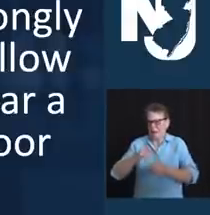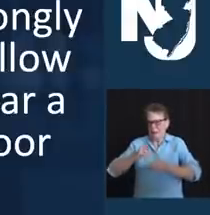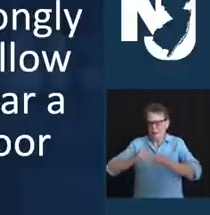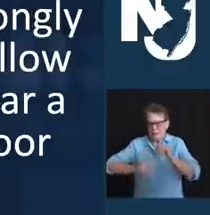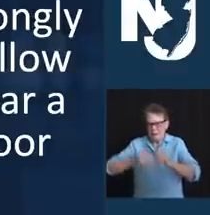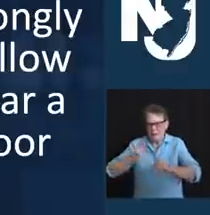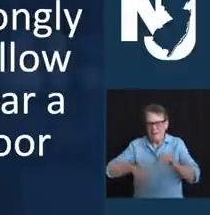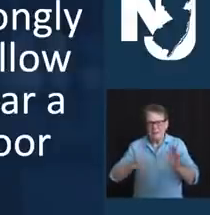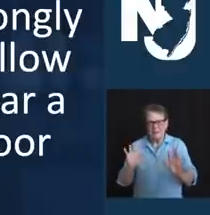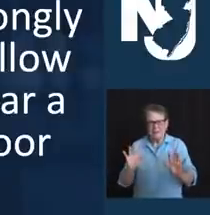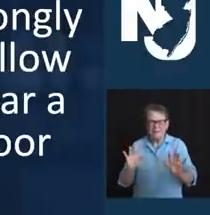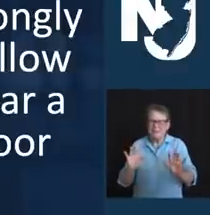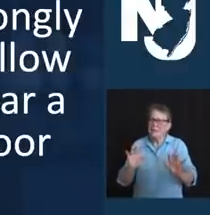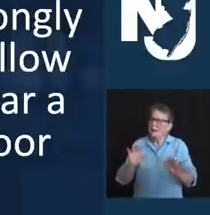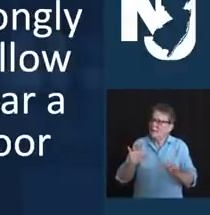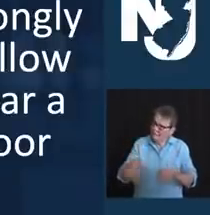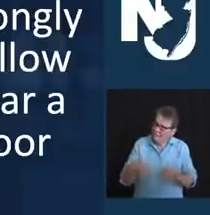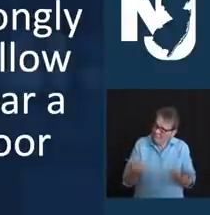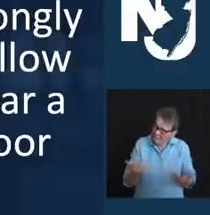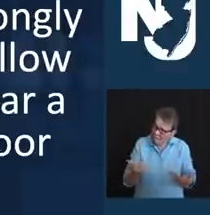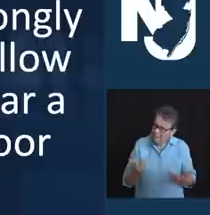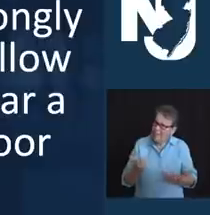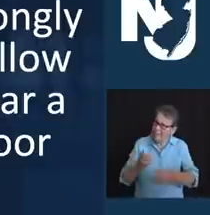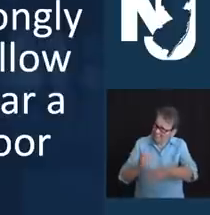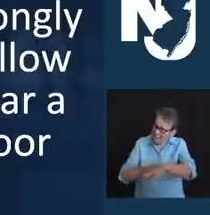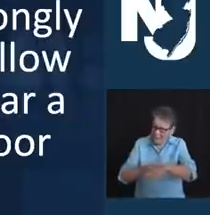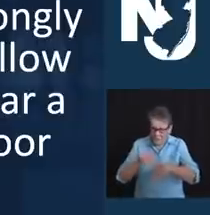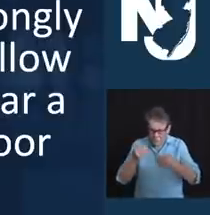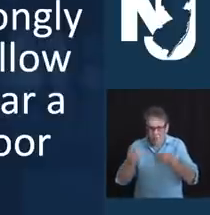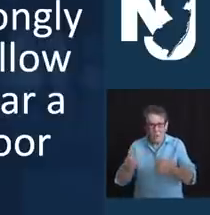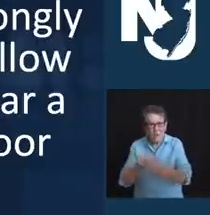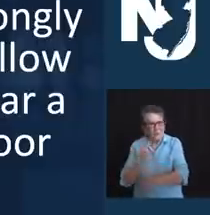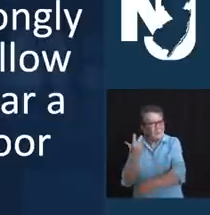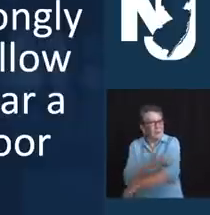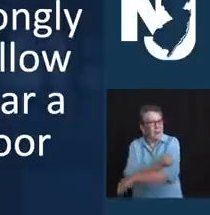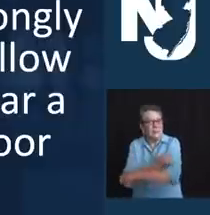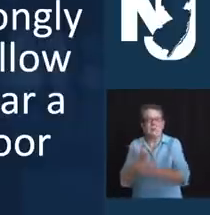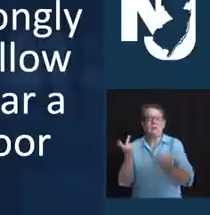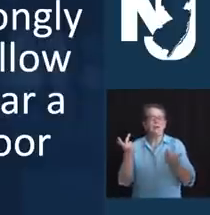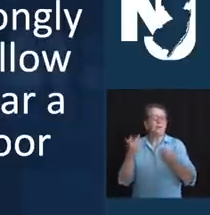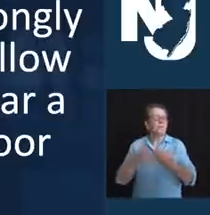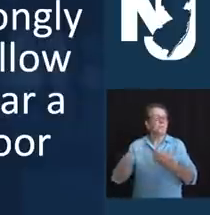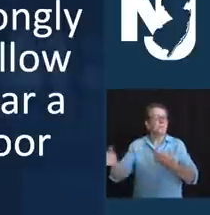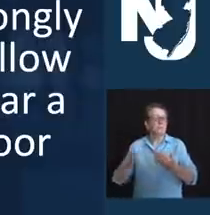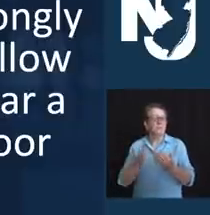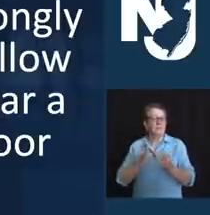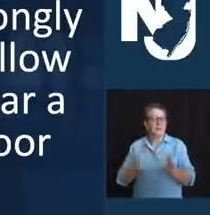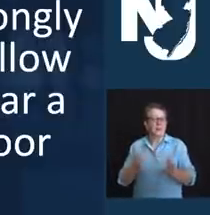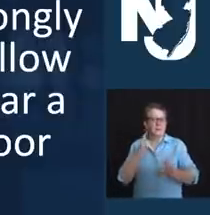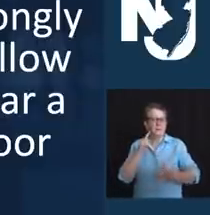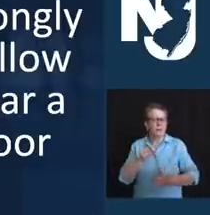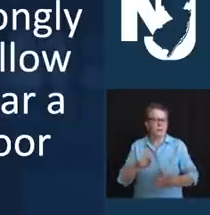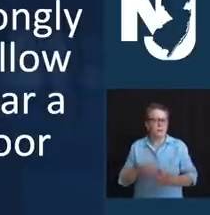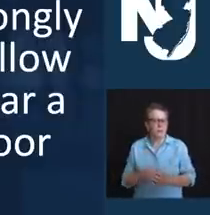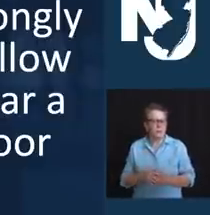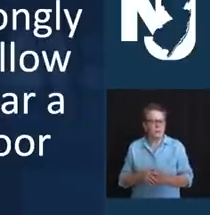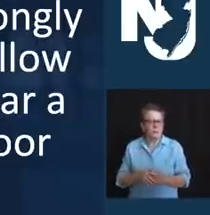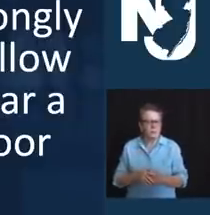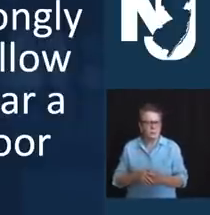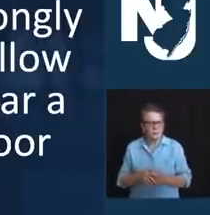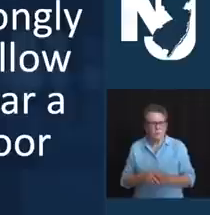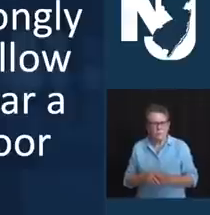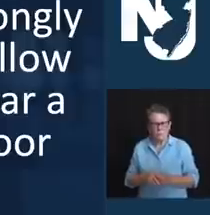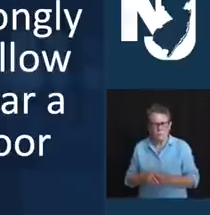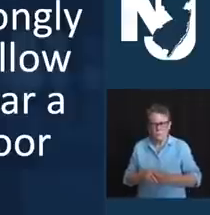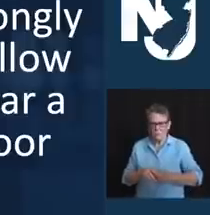have law enforcement checking people's vaccination status, but we are asking people to be responsible and to do the right thing for your